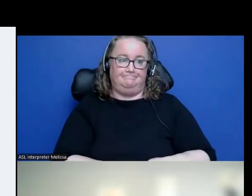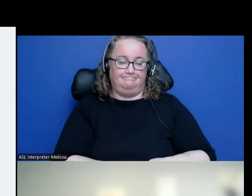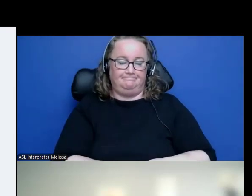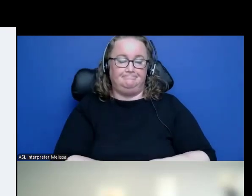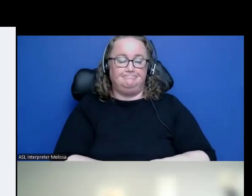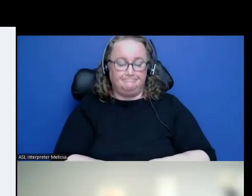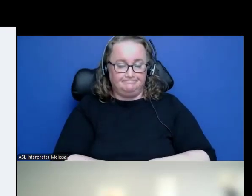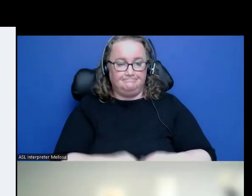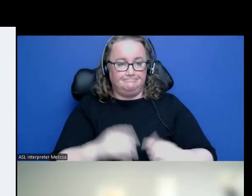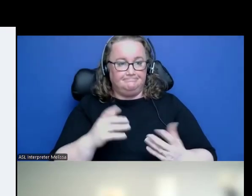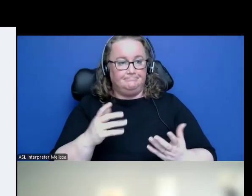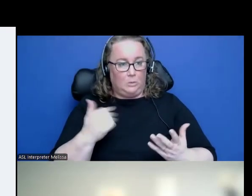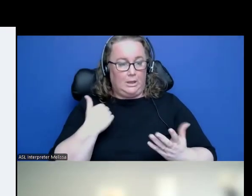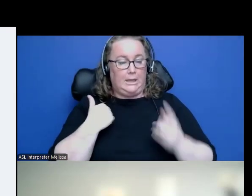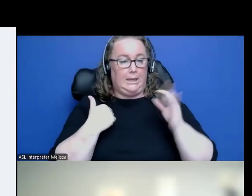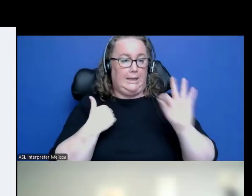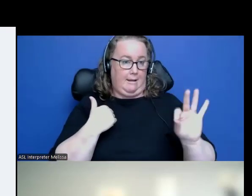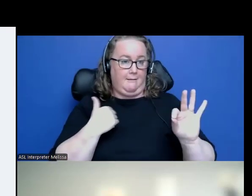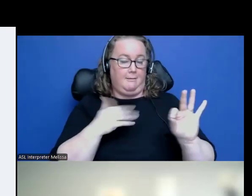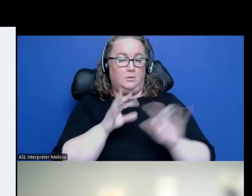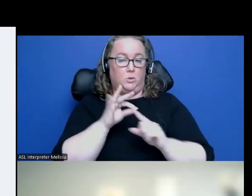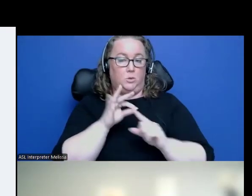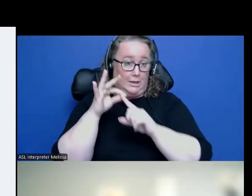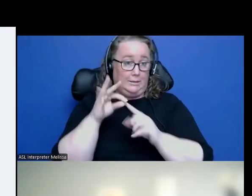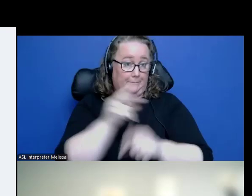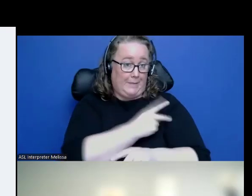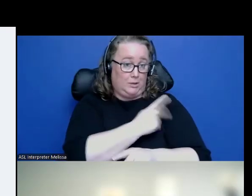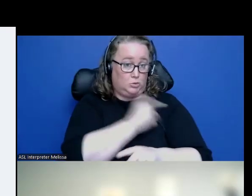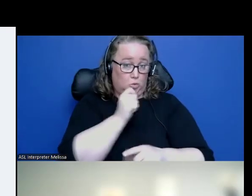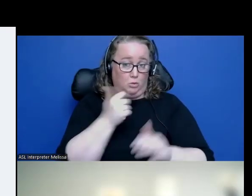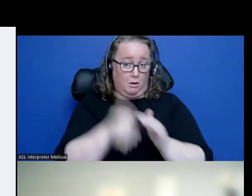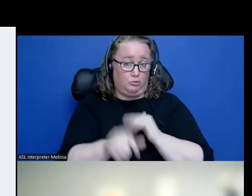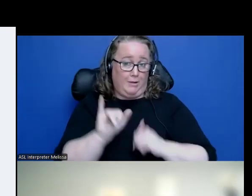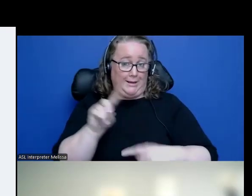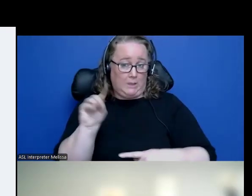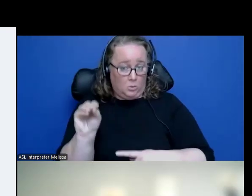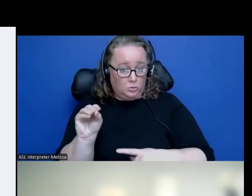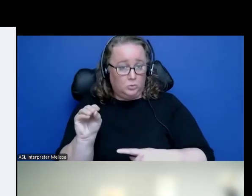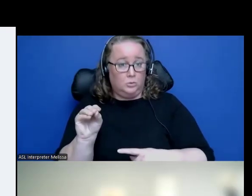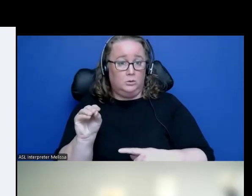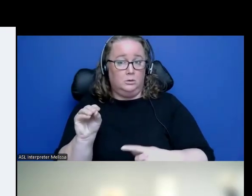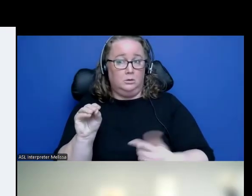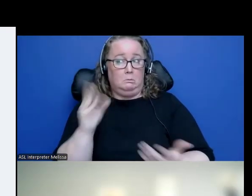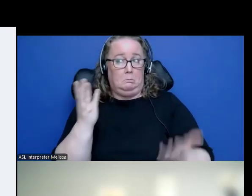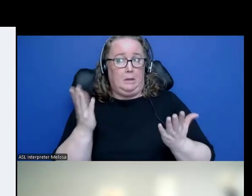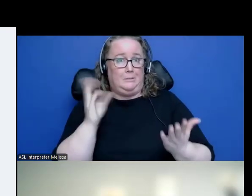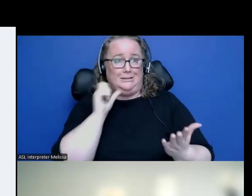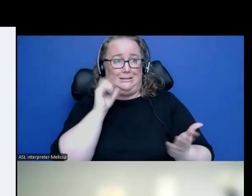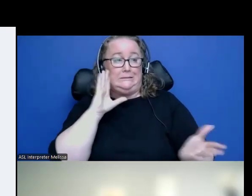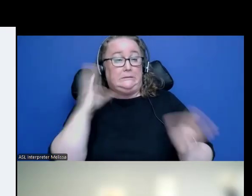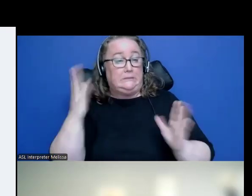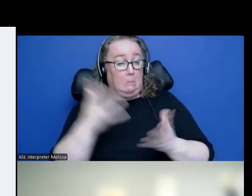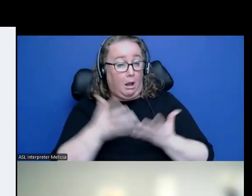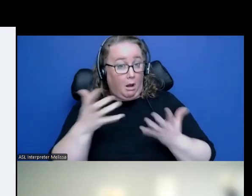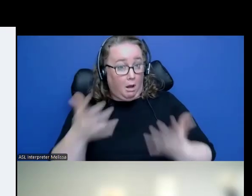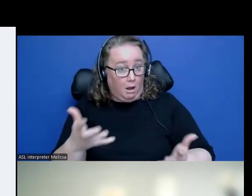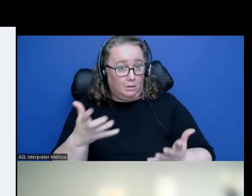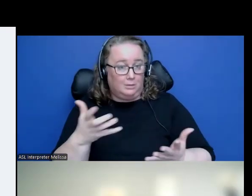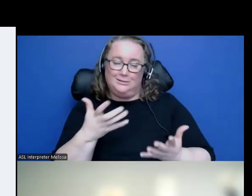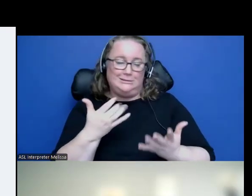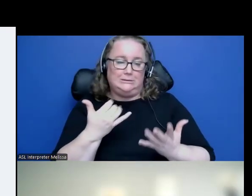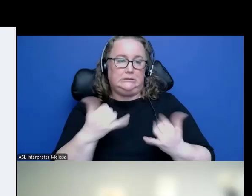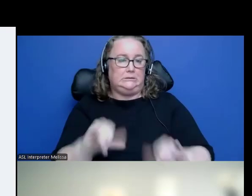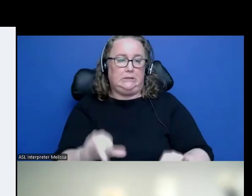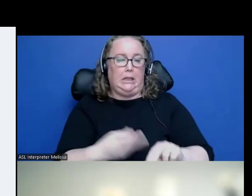There were 9 unique patients subject to IDOs. While that doesn't sound like a lot, it is a marked